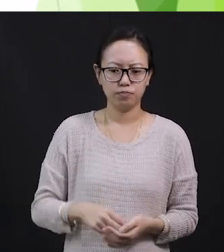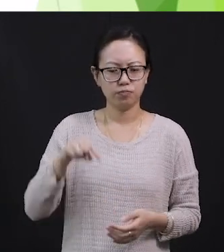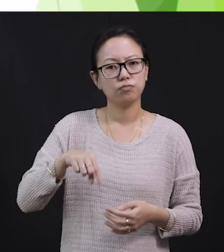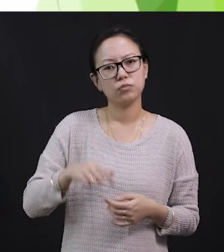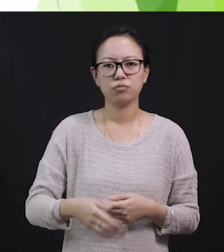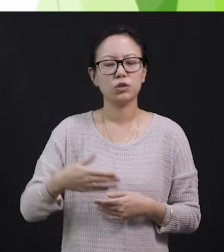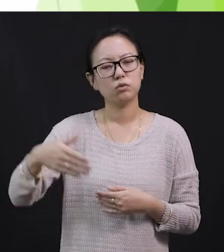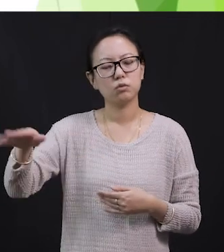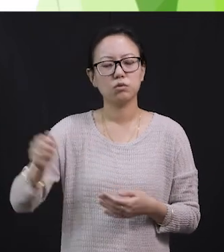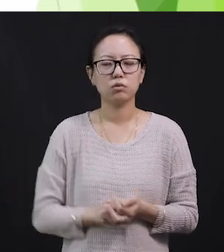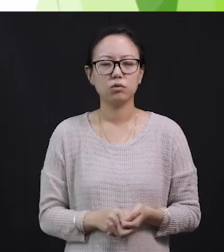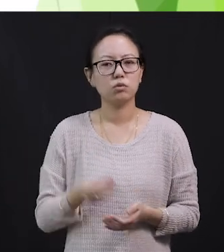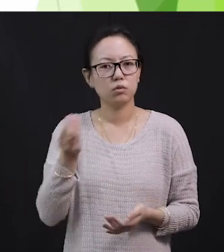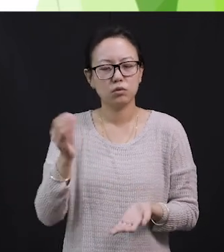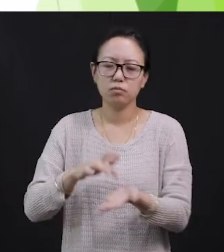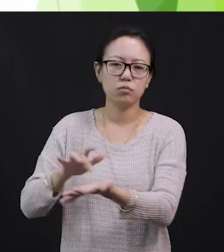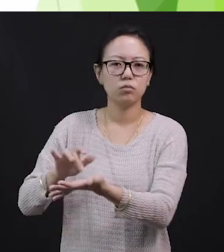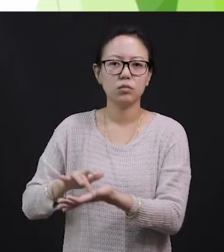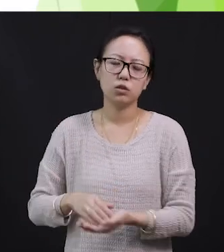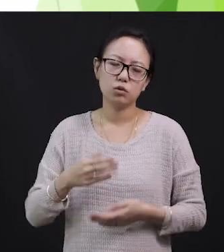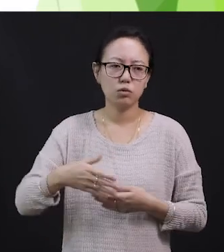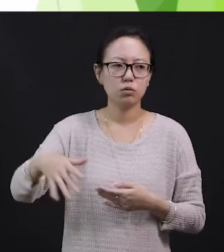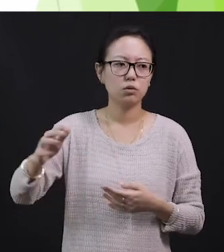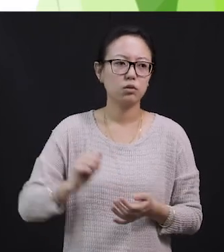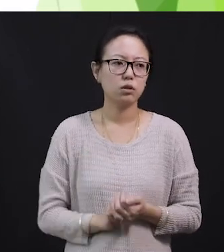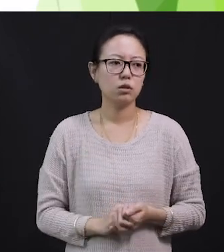now. But initially the child marriage,